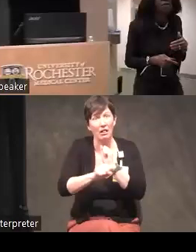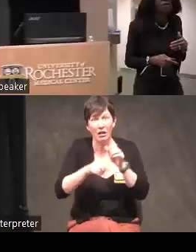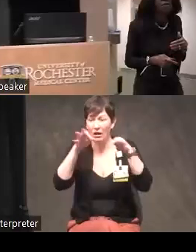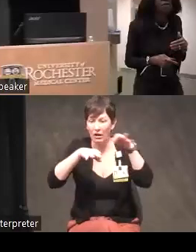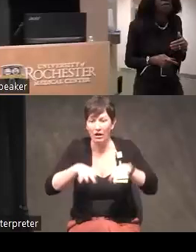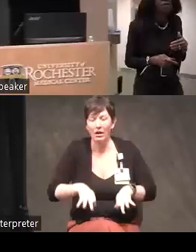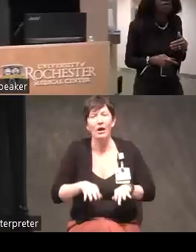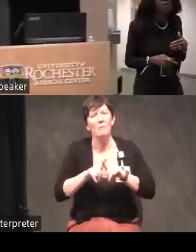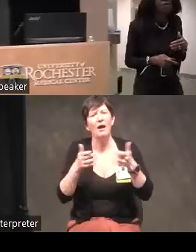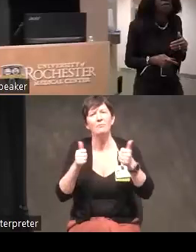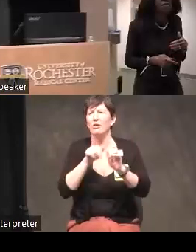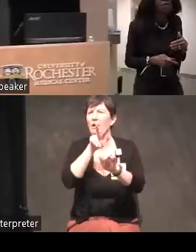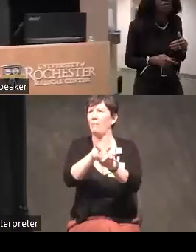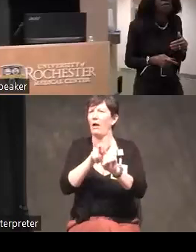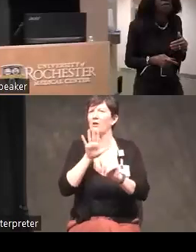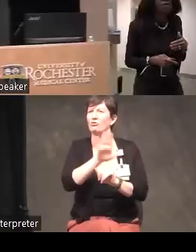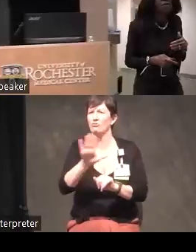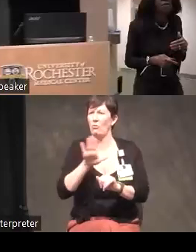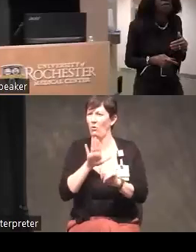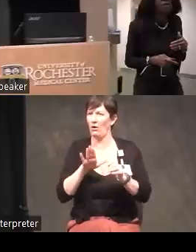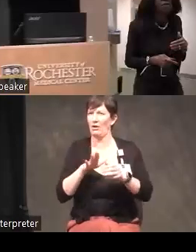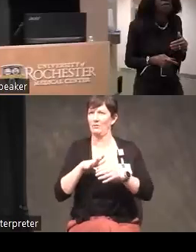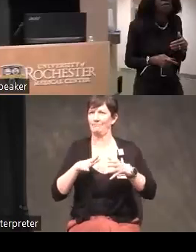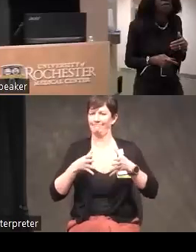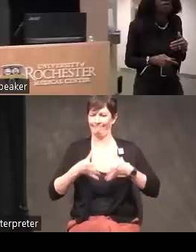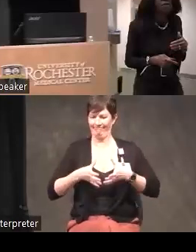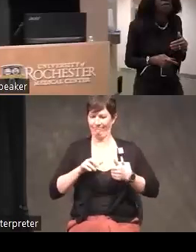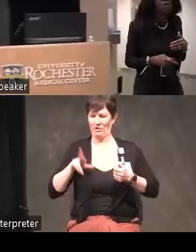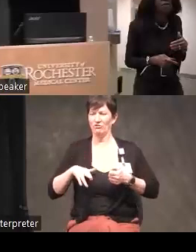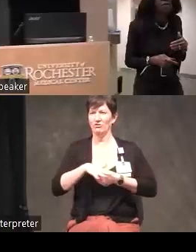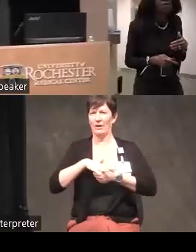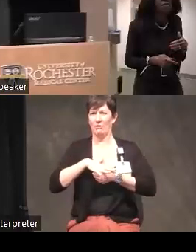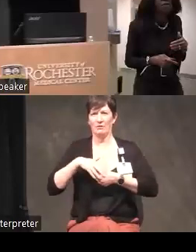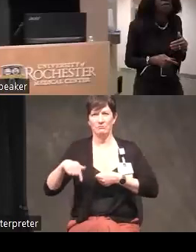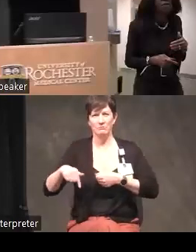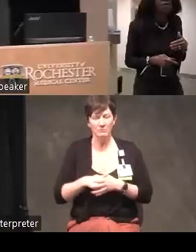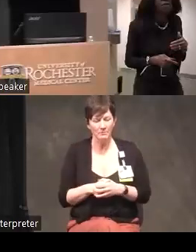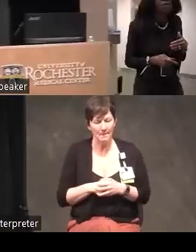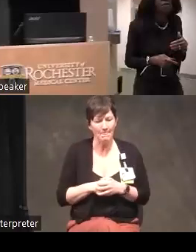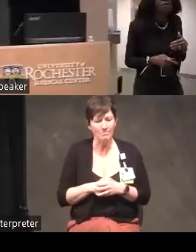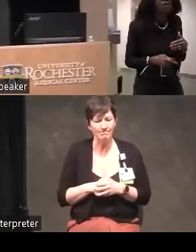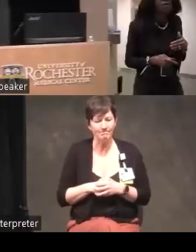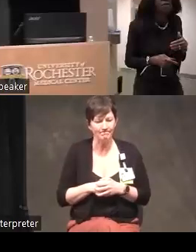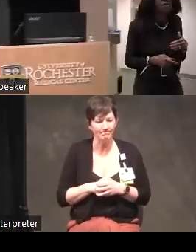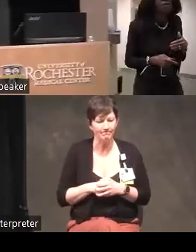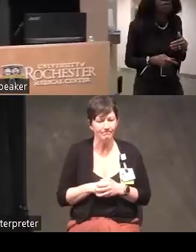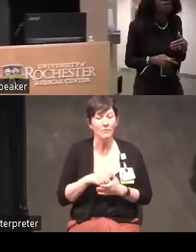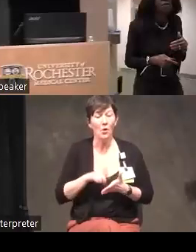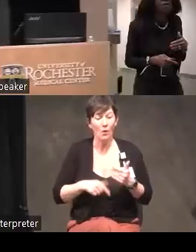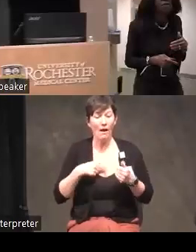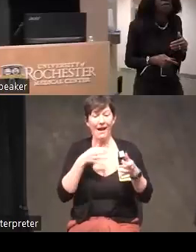to your geographic area because the rest of my data are from different parts of the country. But I just want you to know that what I am